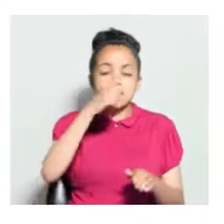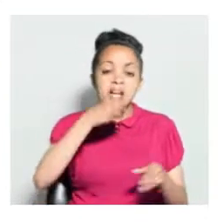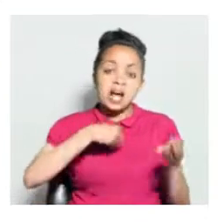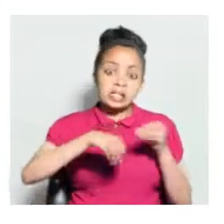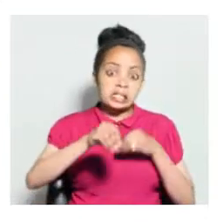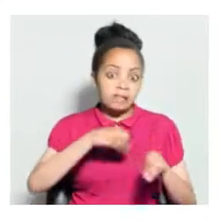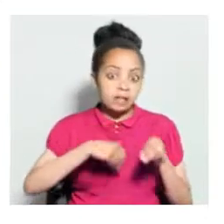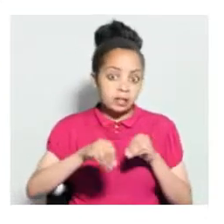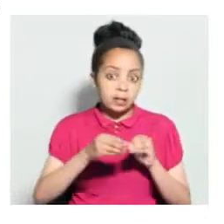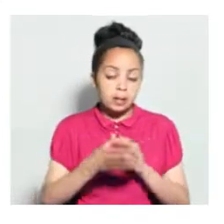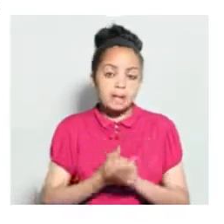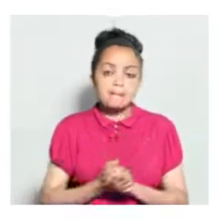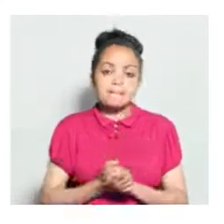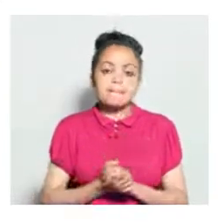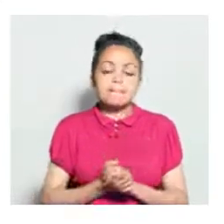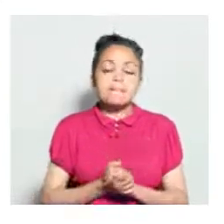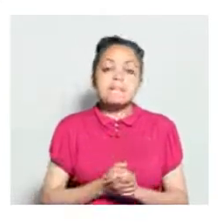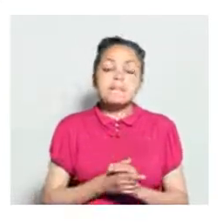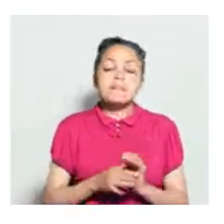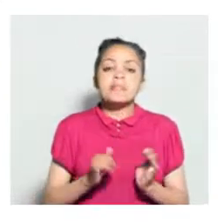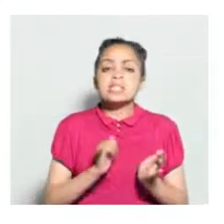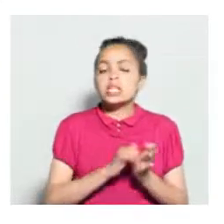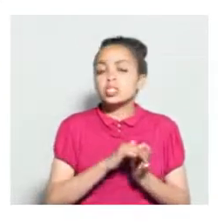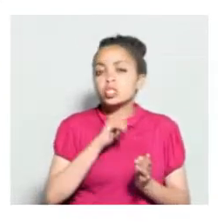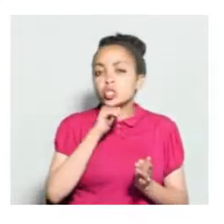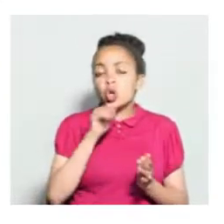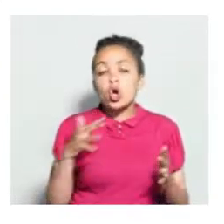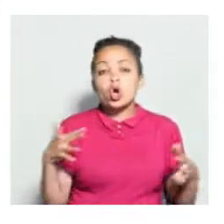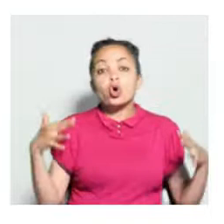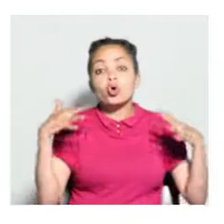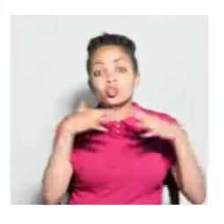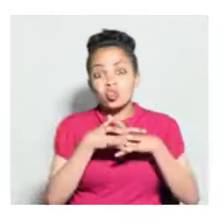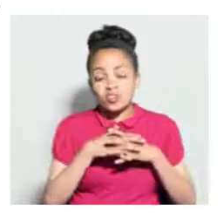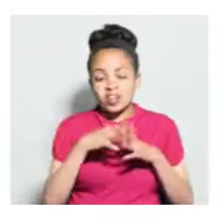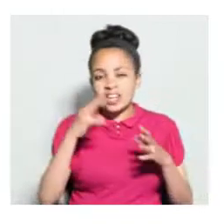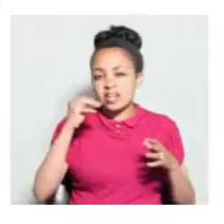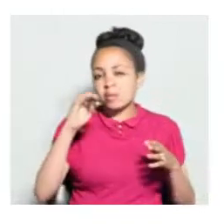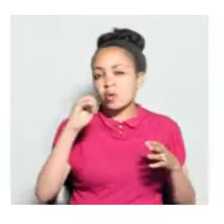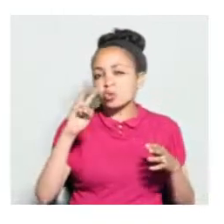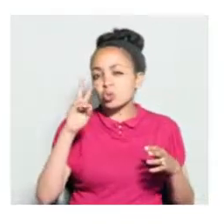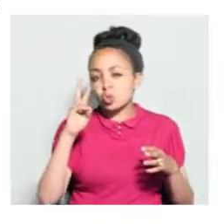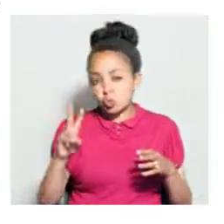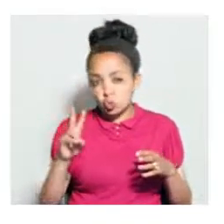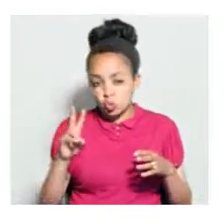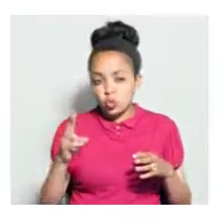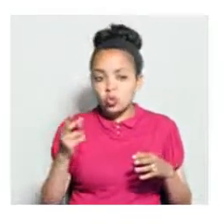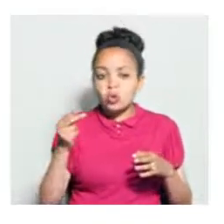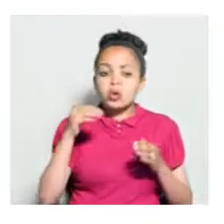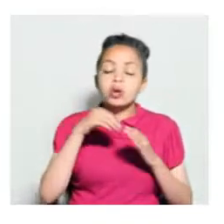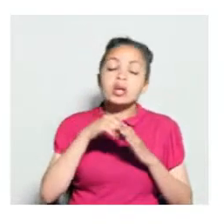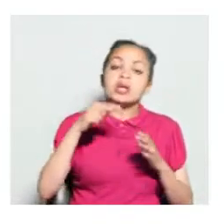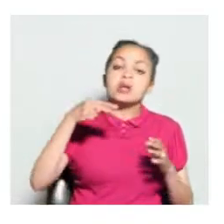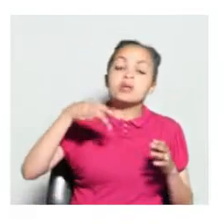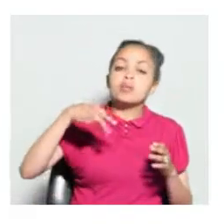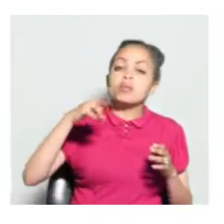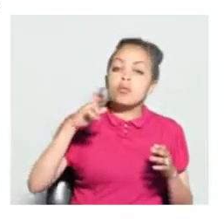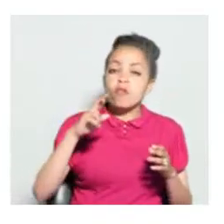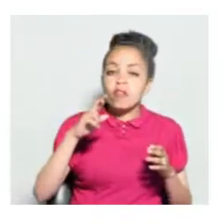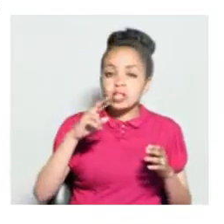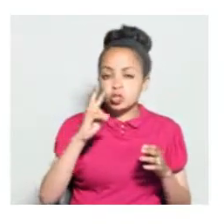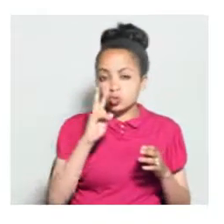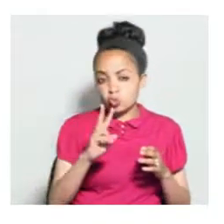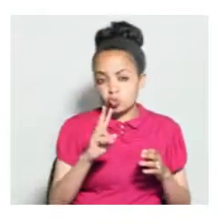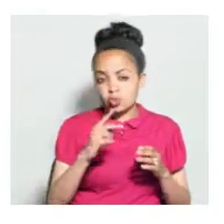activity. There is no crossover during meiosis II of prophase II. The